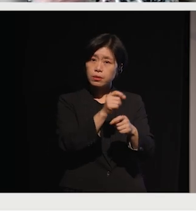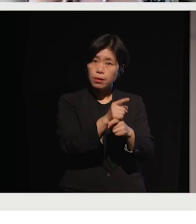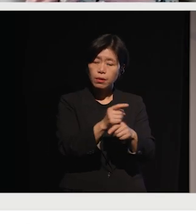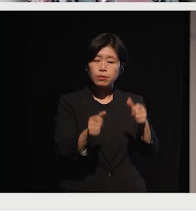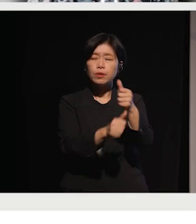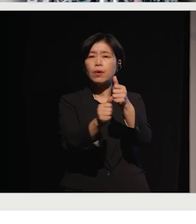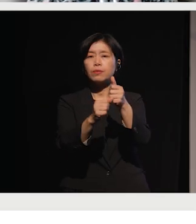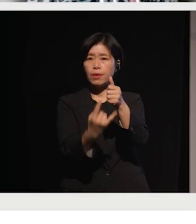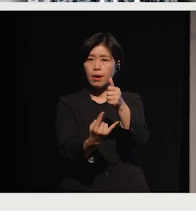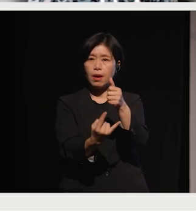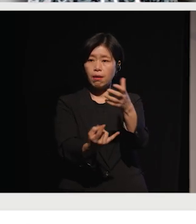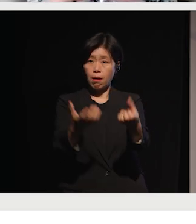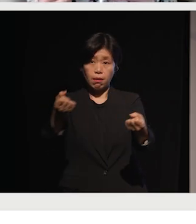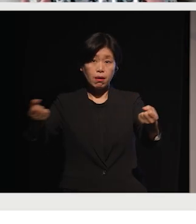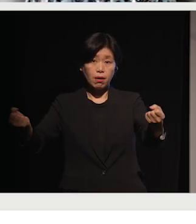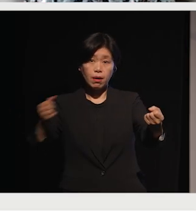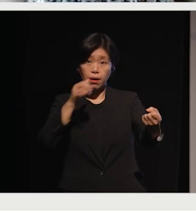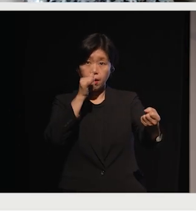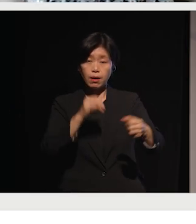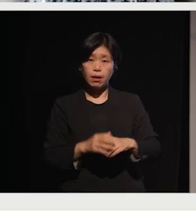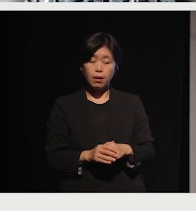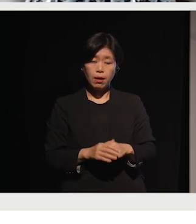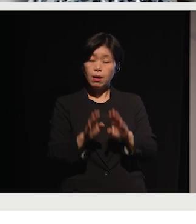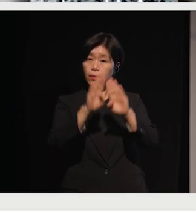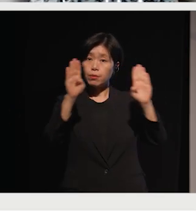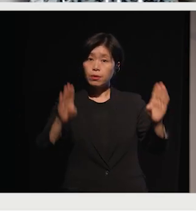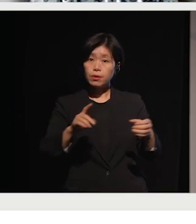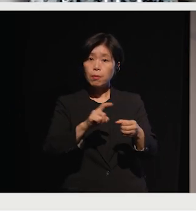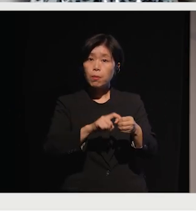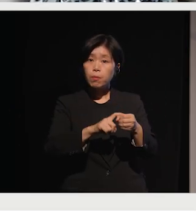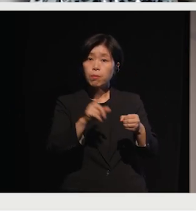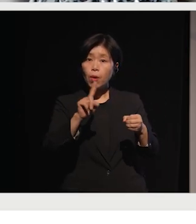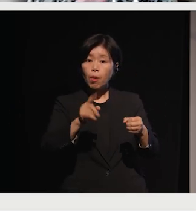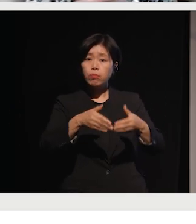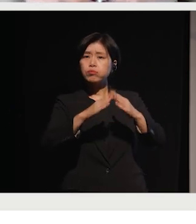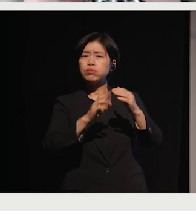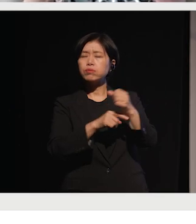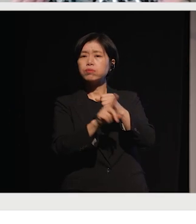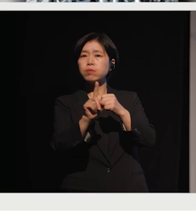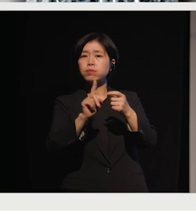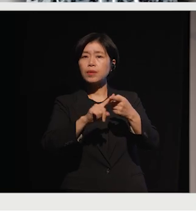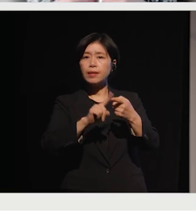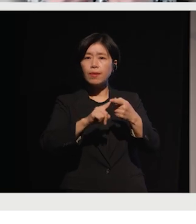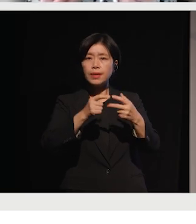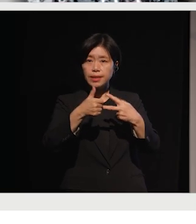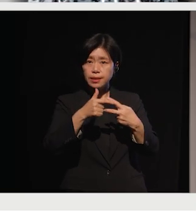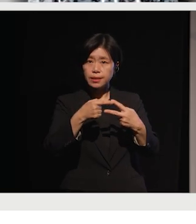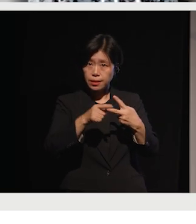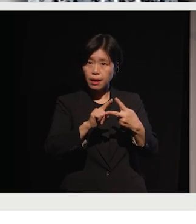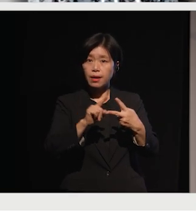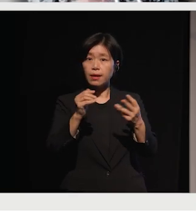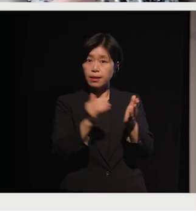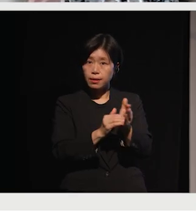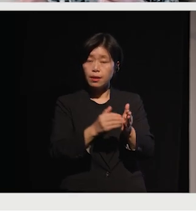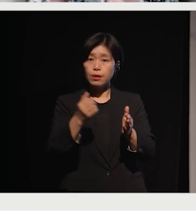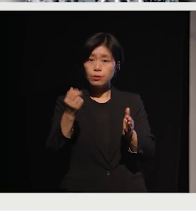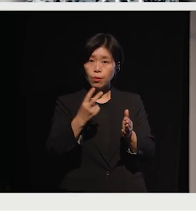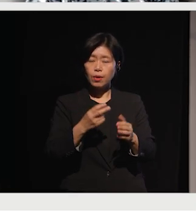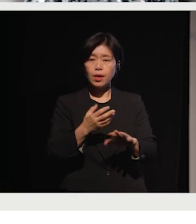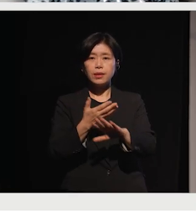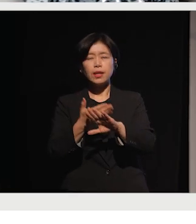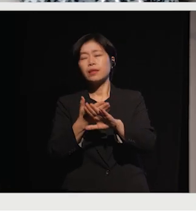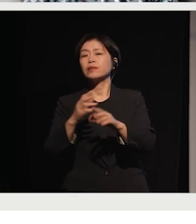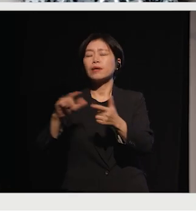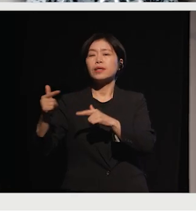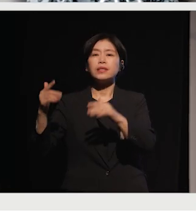are. Sometimes we want to review some of their strategic plans. Sometimes we'll do webinars or trainings, but we want to